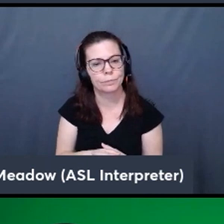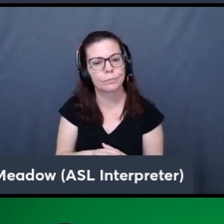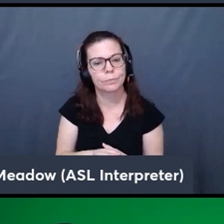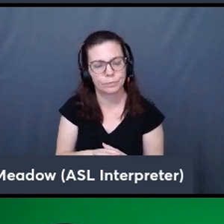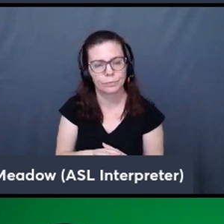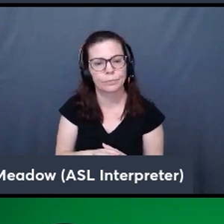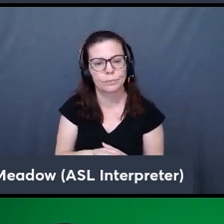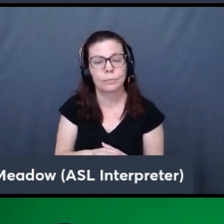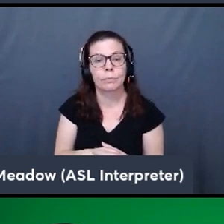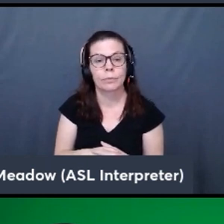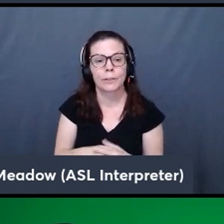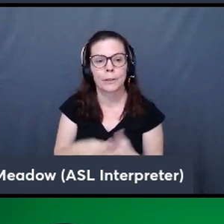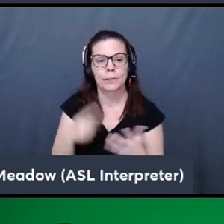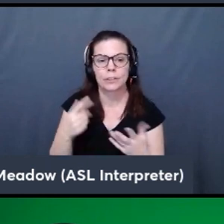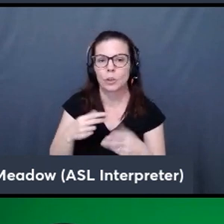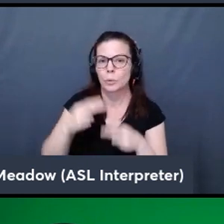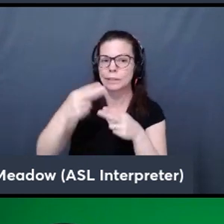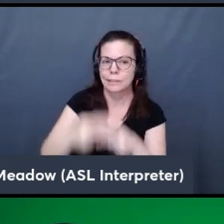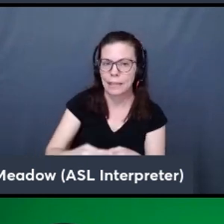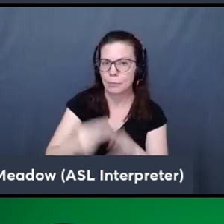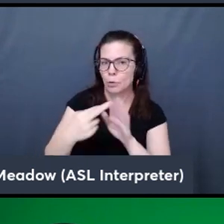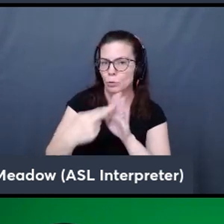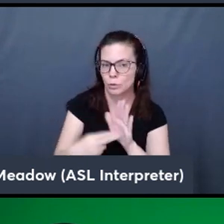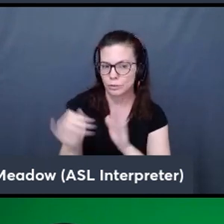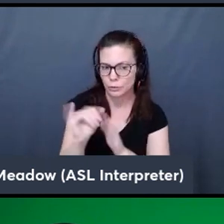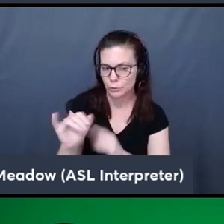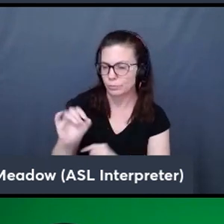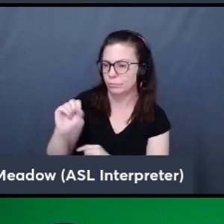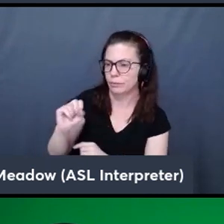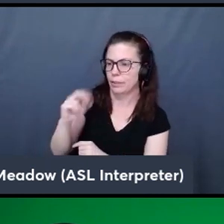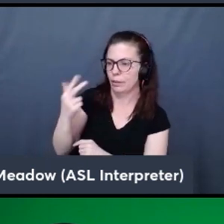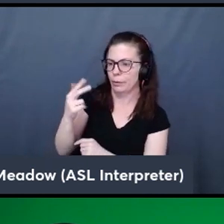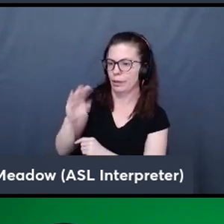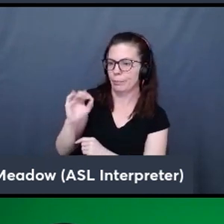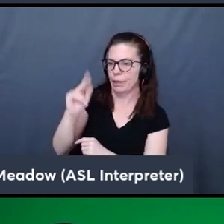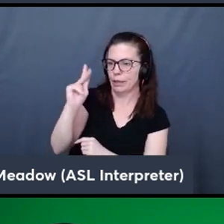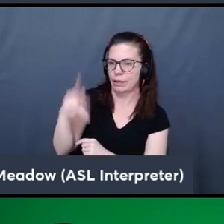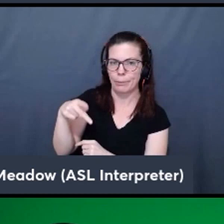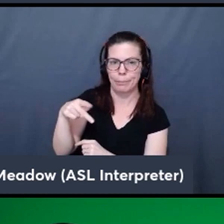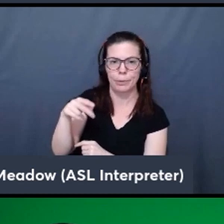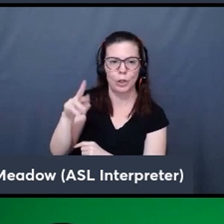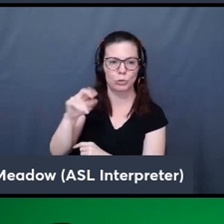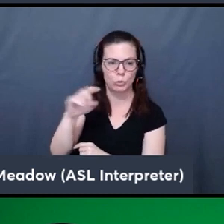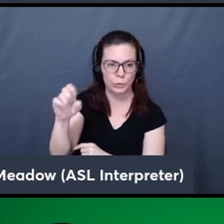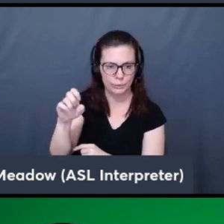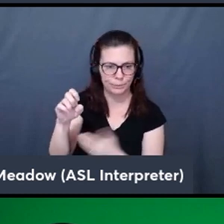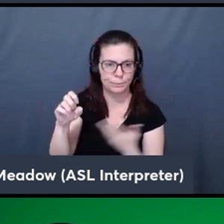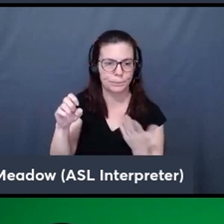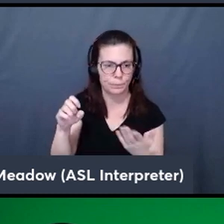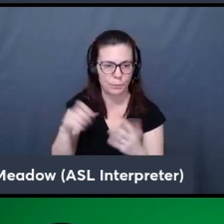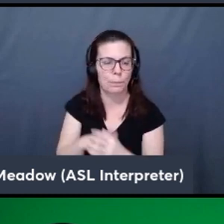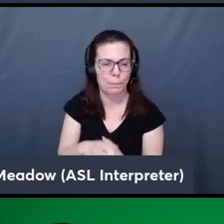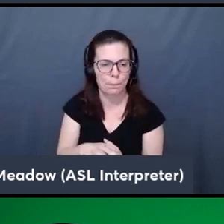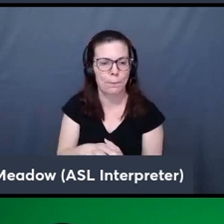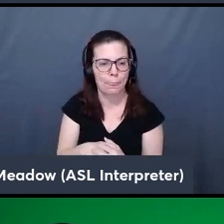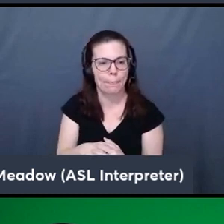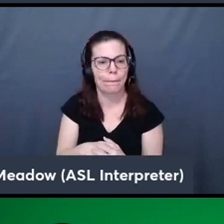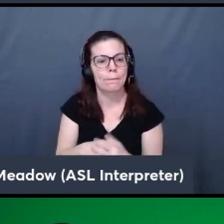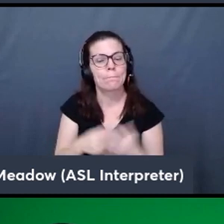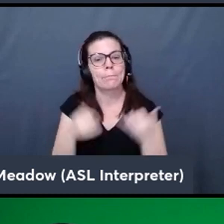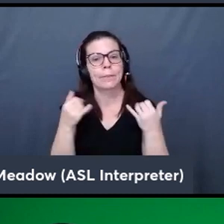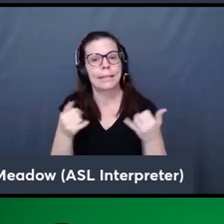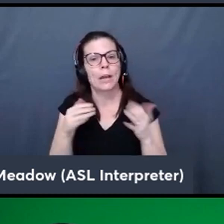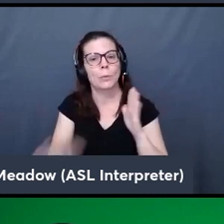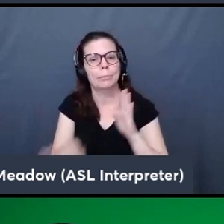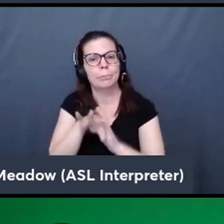So we need to give a name to the rule also. So S3 backup rule. So, and then we need to